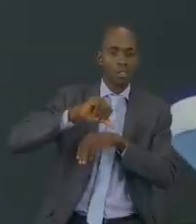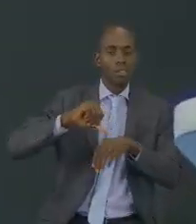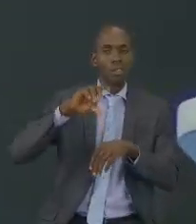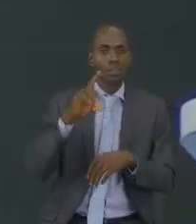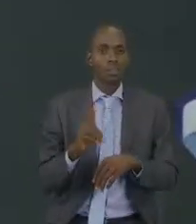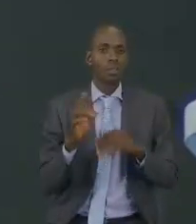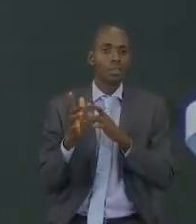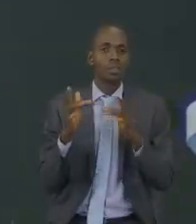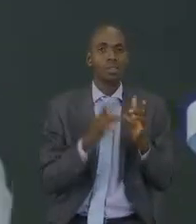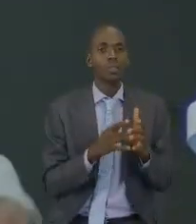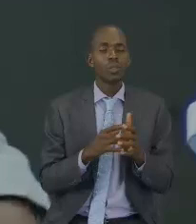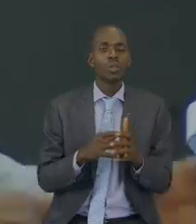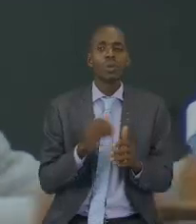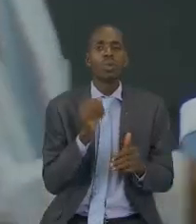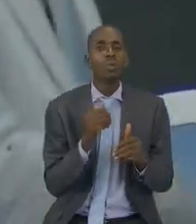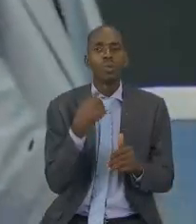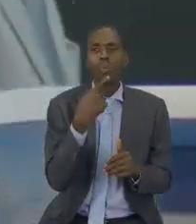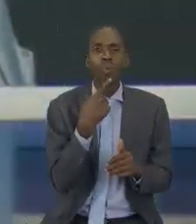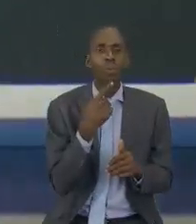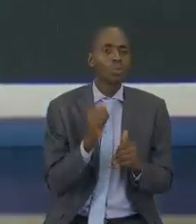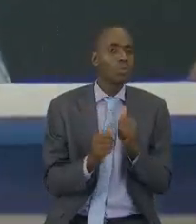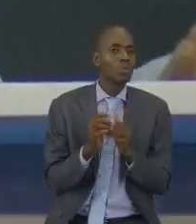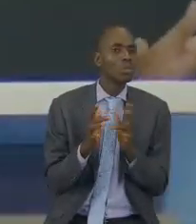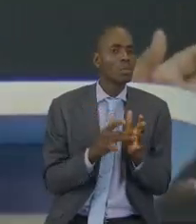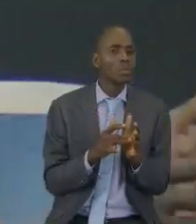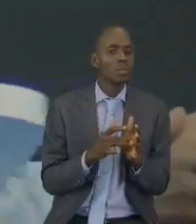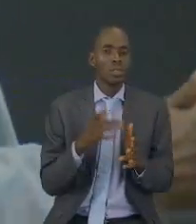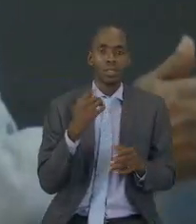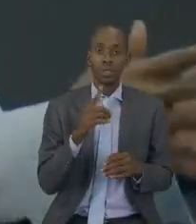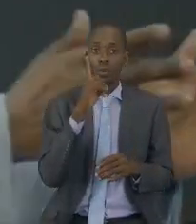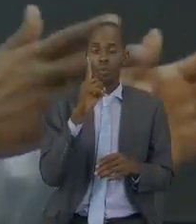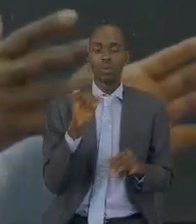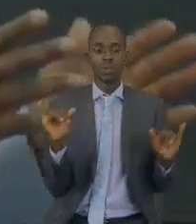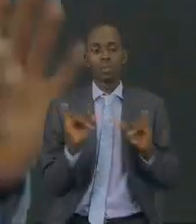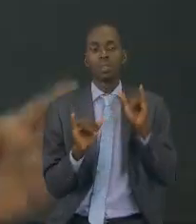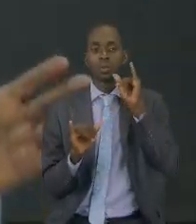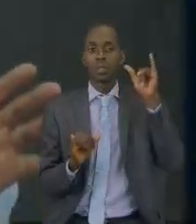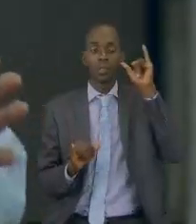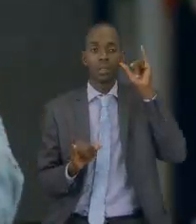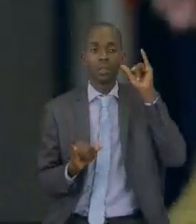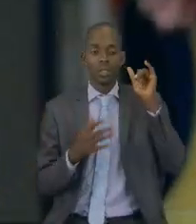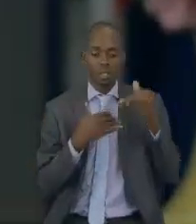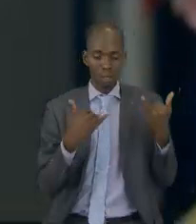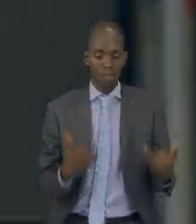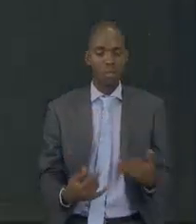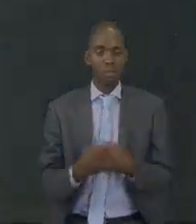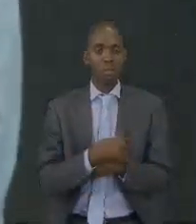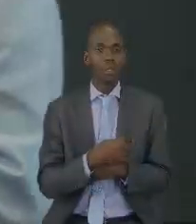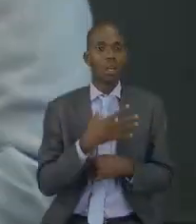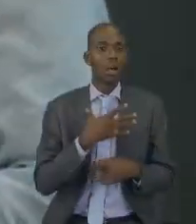Jesus. With Jesus, the one the same yesterday and today